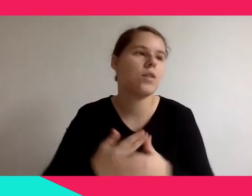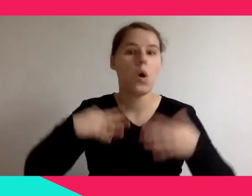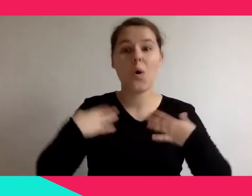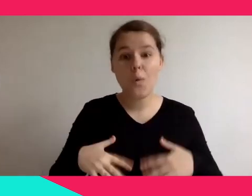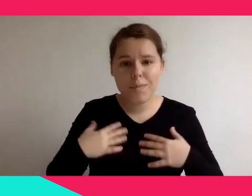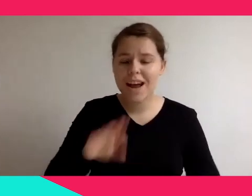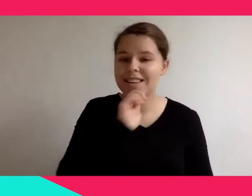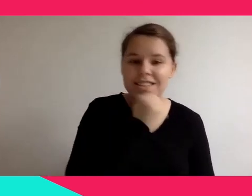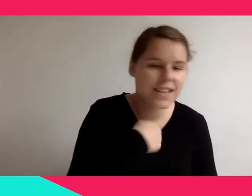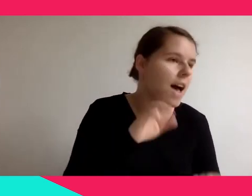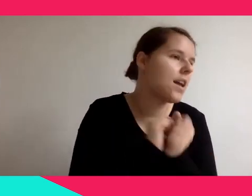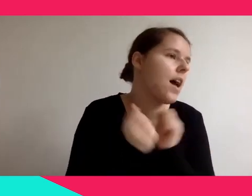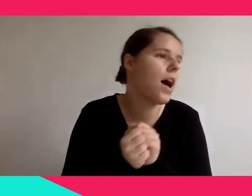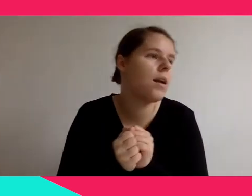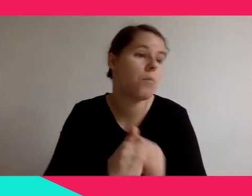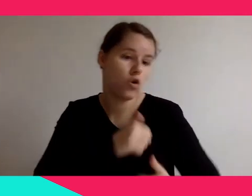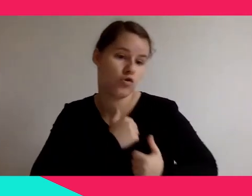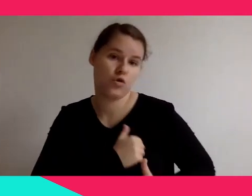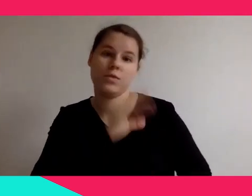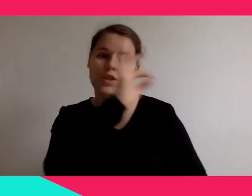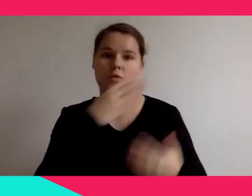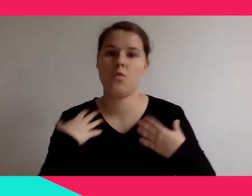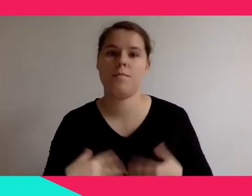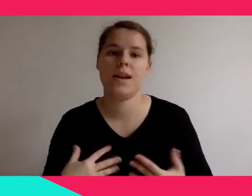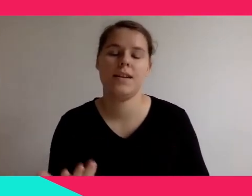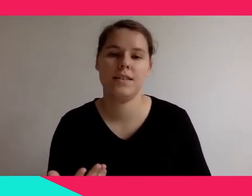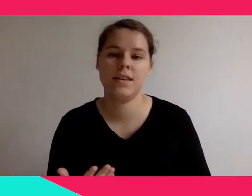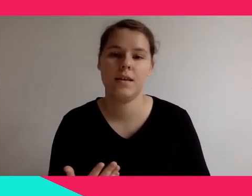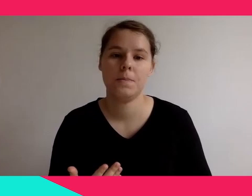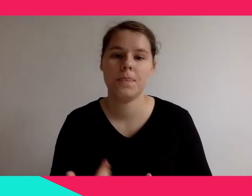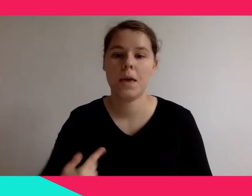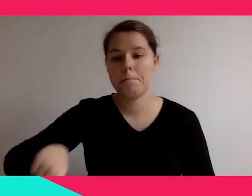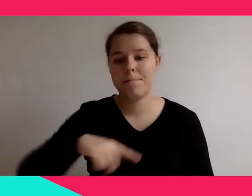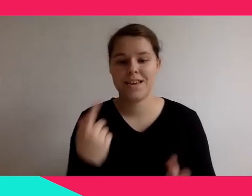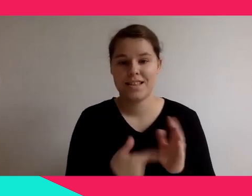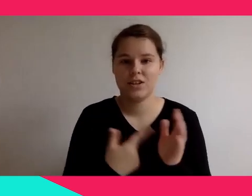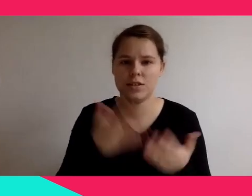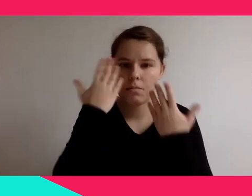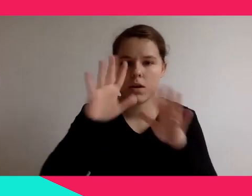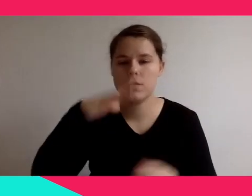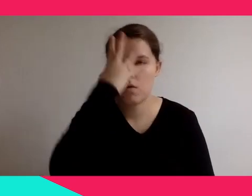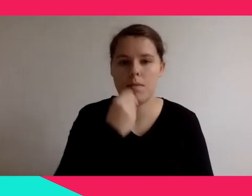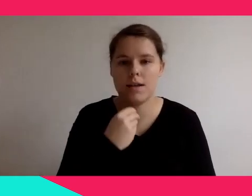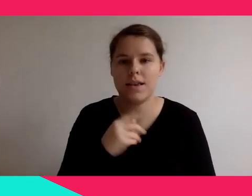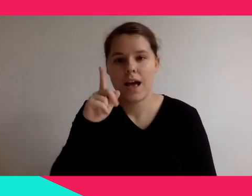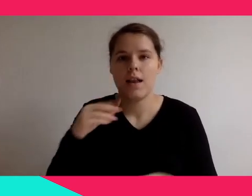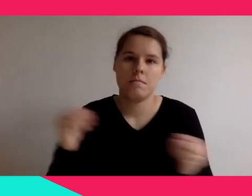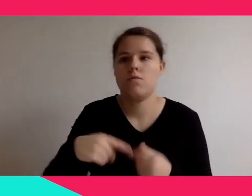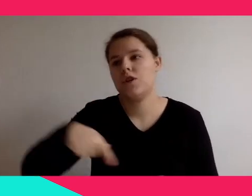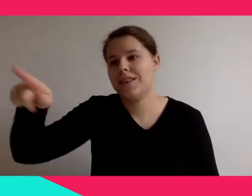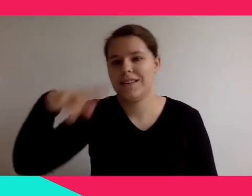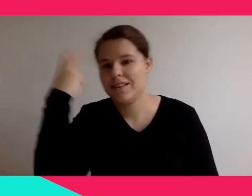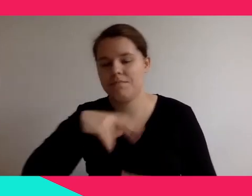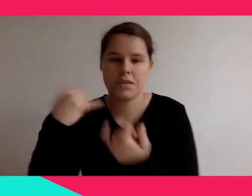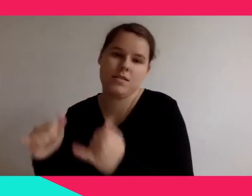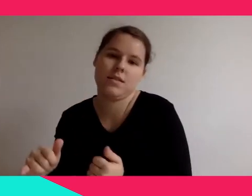may be interested in something else in our collection. And they may be interested in something else online than they